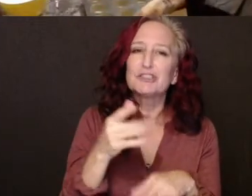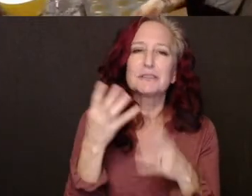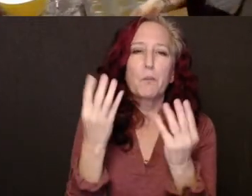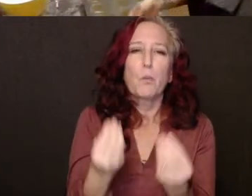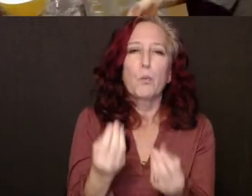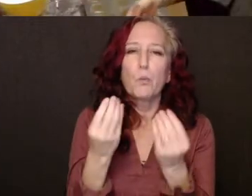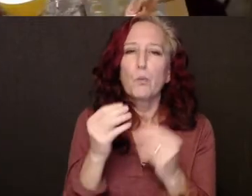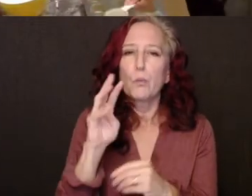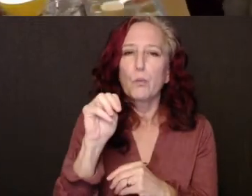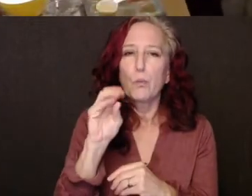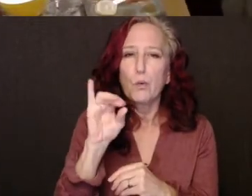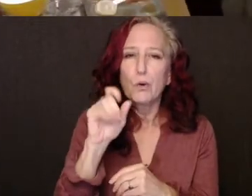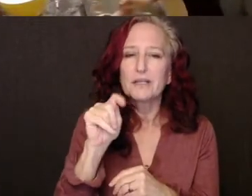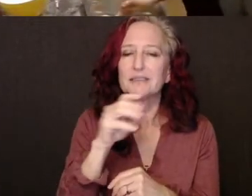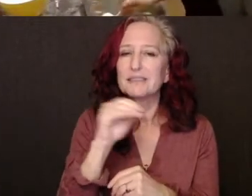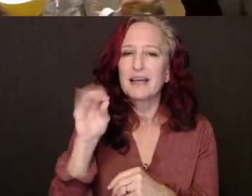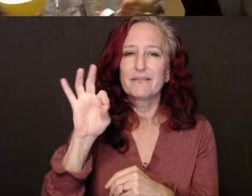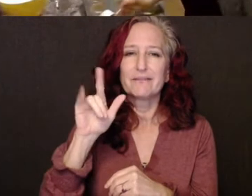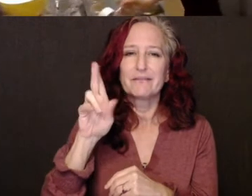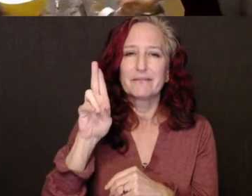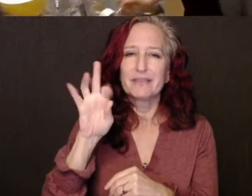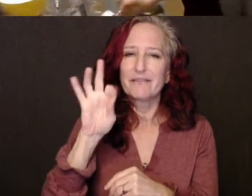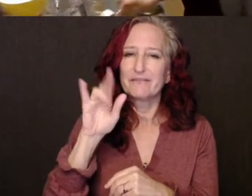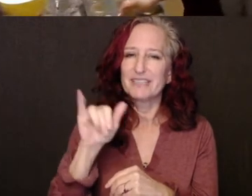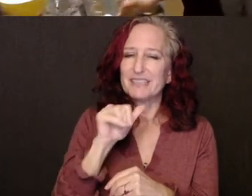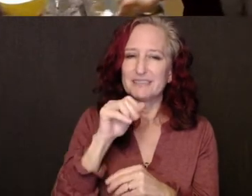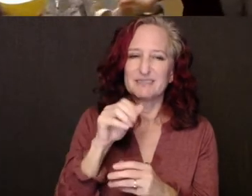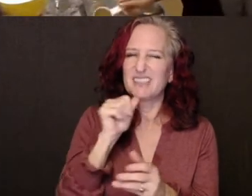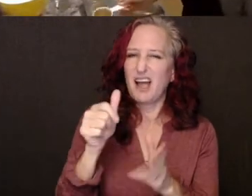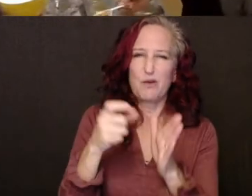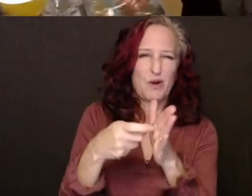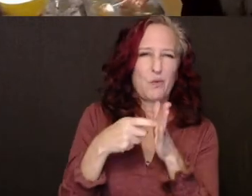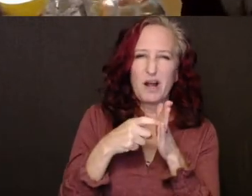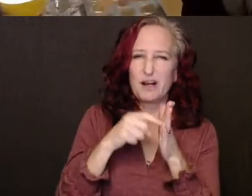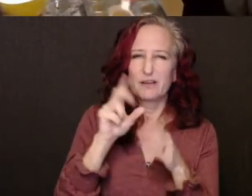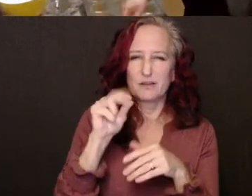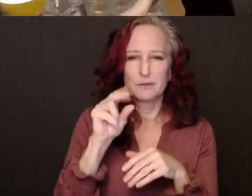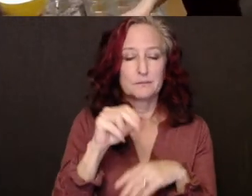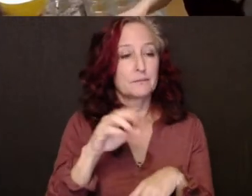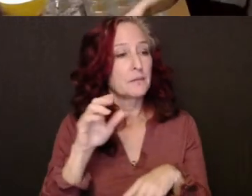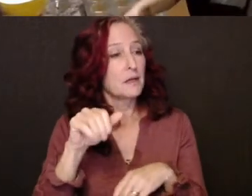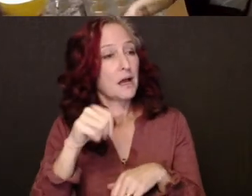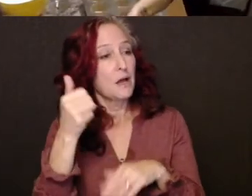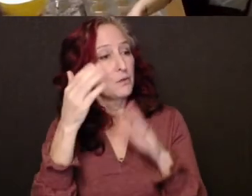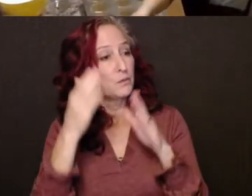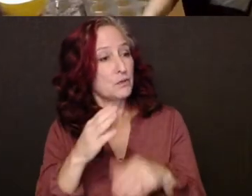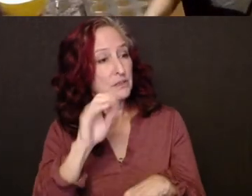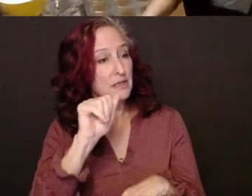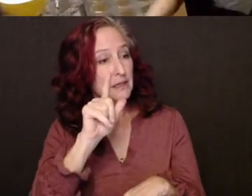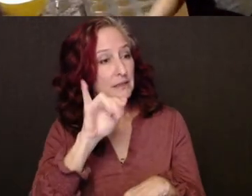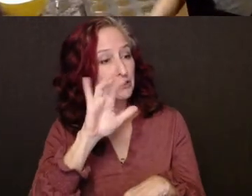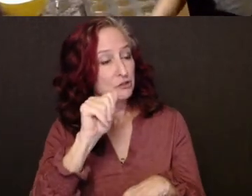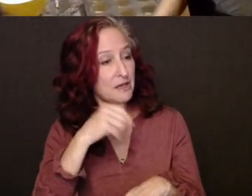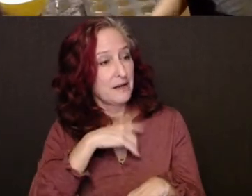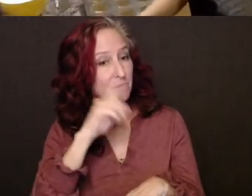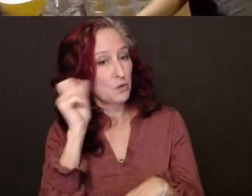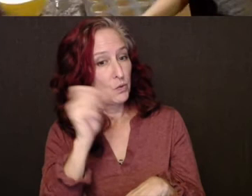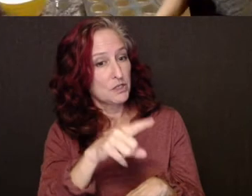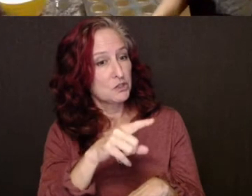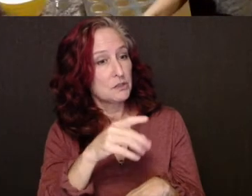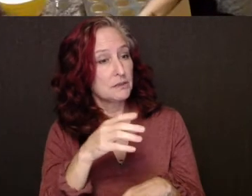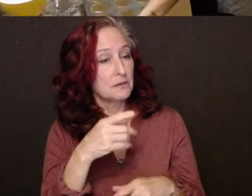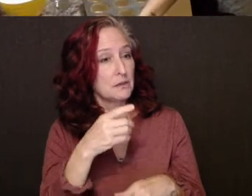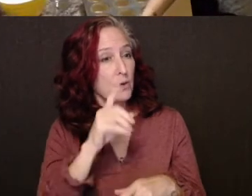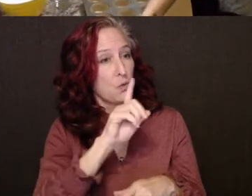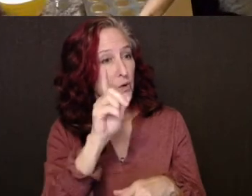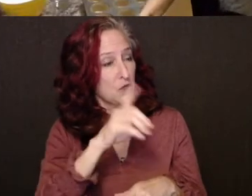from Julia. Is there a noticeable difference if we use non-bubbly water? Not a lot, no. So you'll still have a